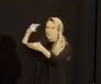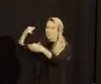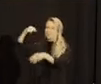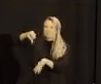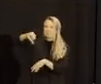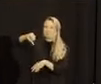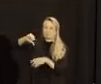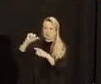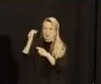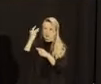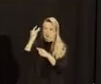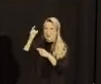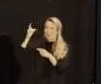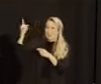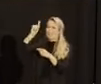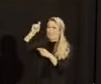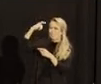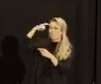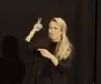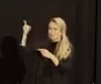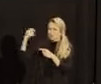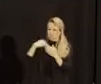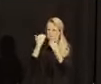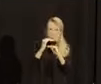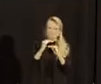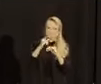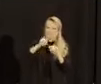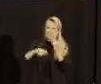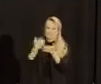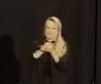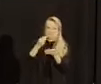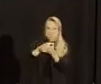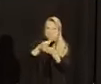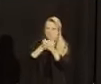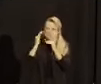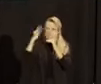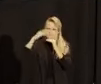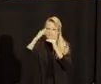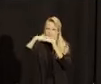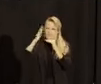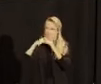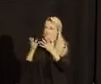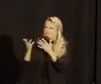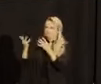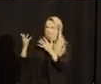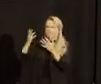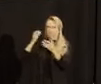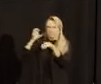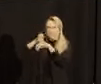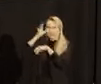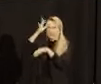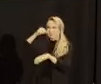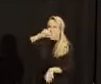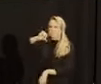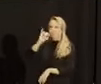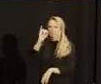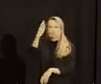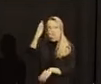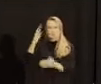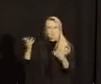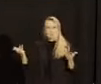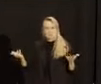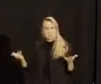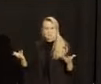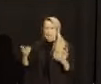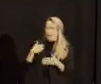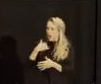real. There's no way this is real. Like, she's like, please tell me who they need to talk to just like get the paperwork done to fix this. And I had to